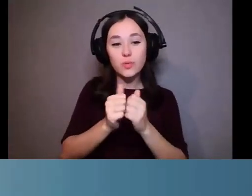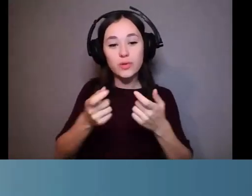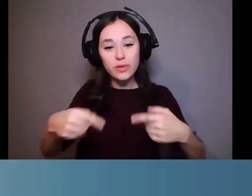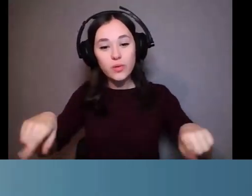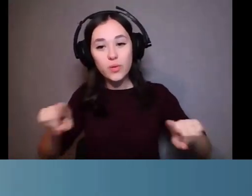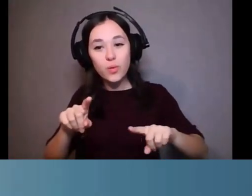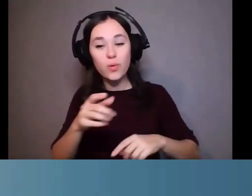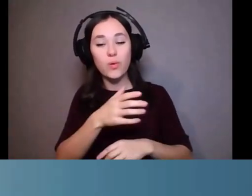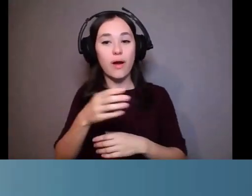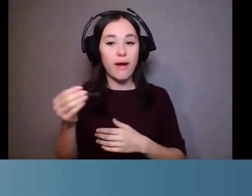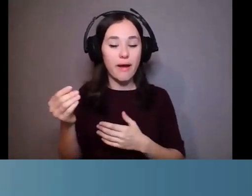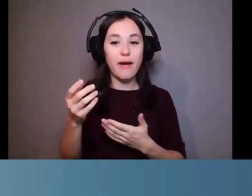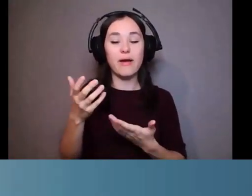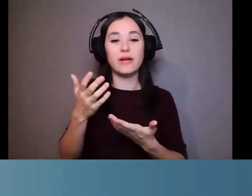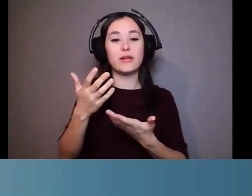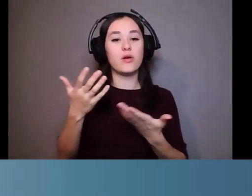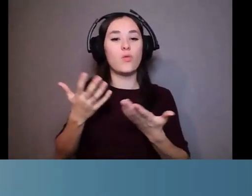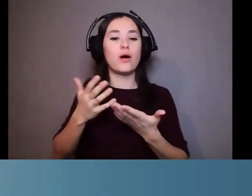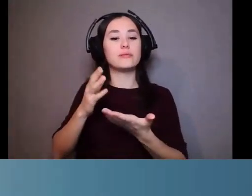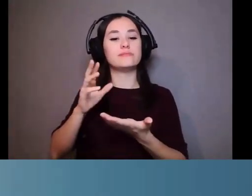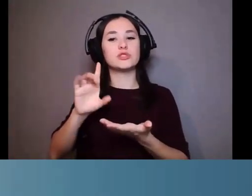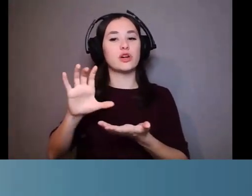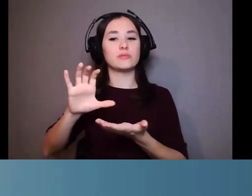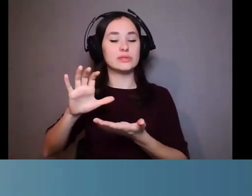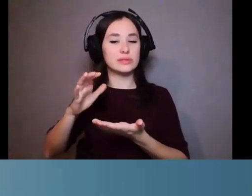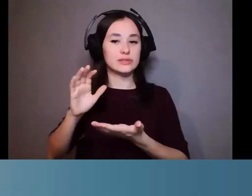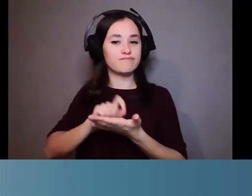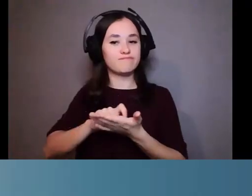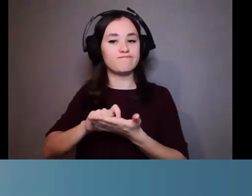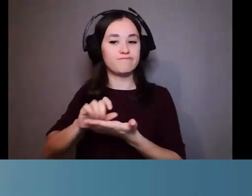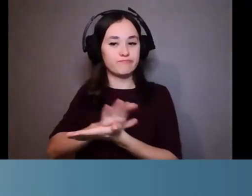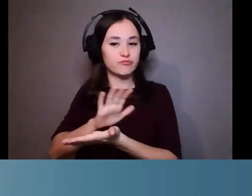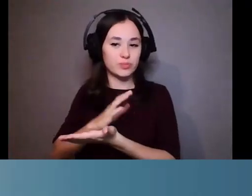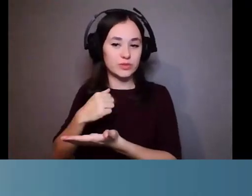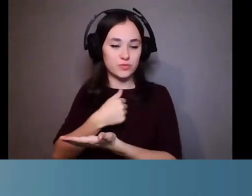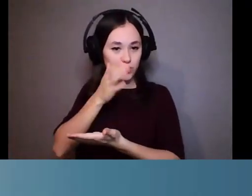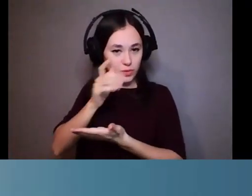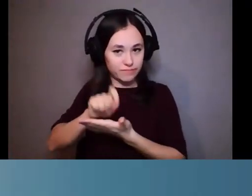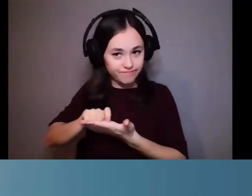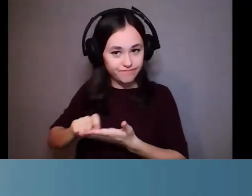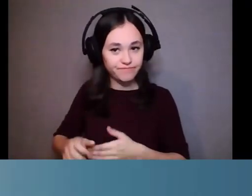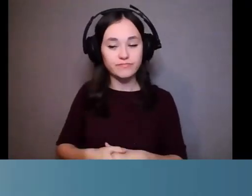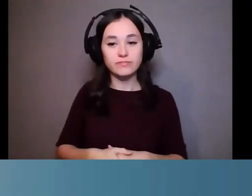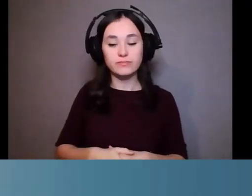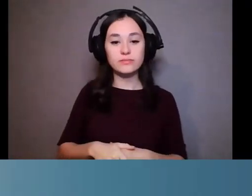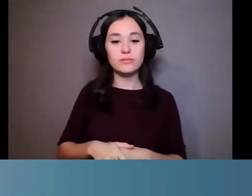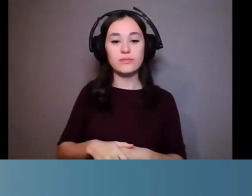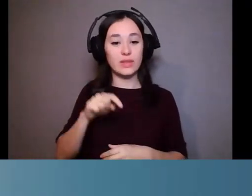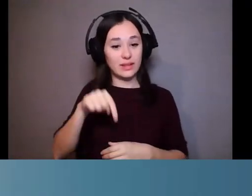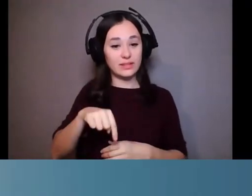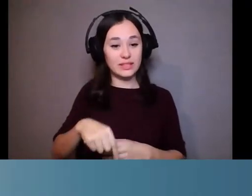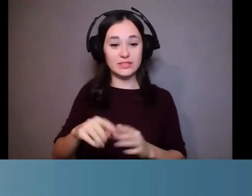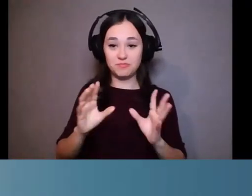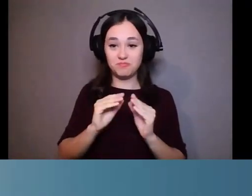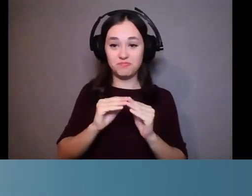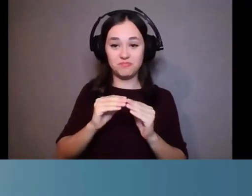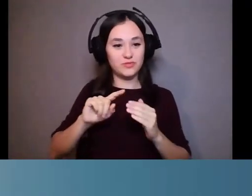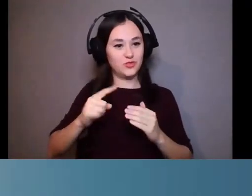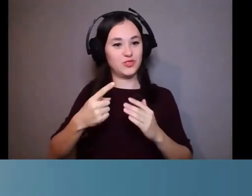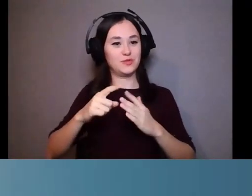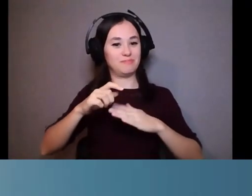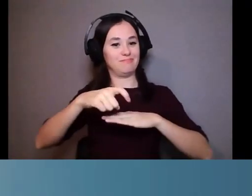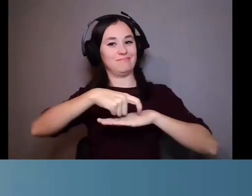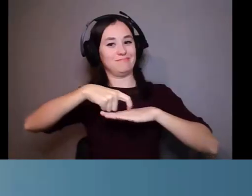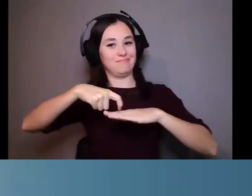HICPUF is developing. But today is really just the start of this conversation. People were aware of this process underway, and HICPUF and